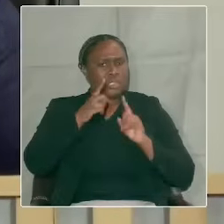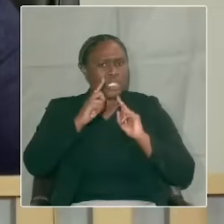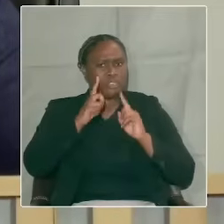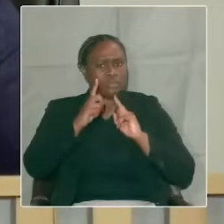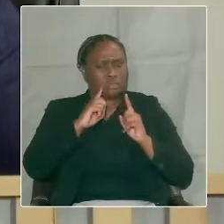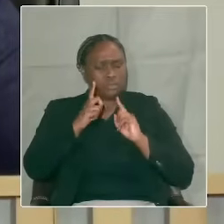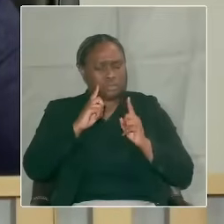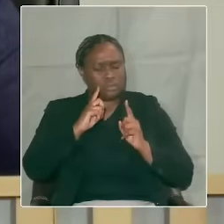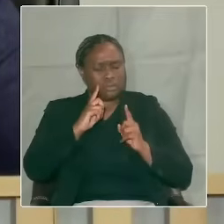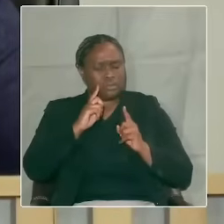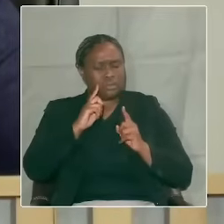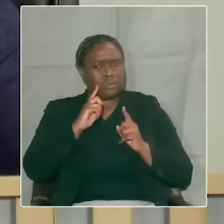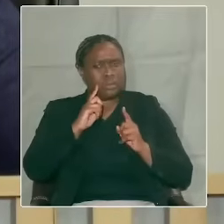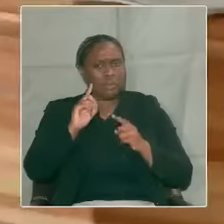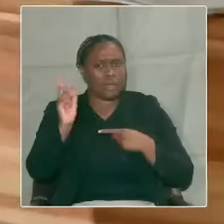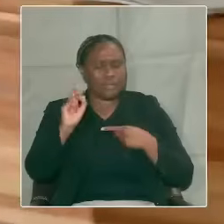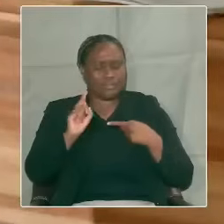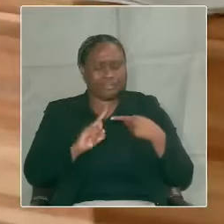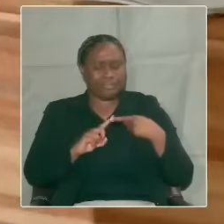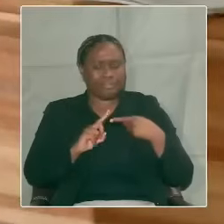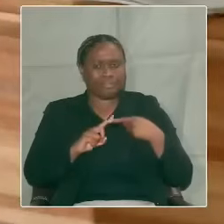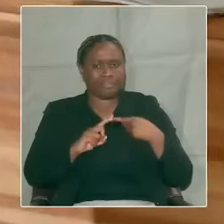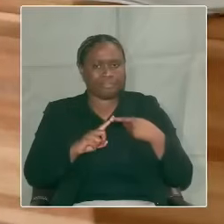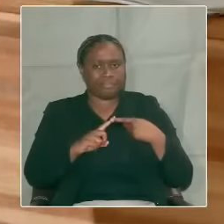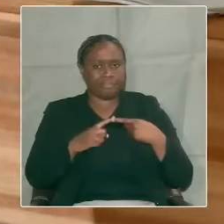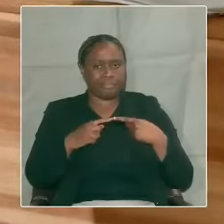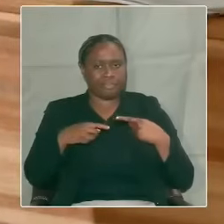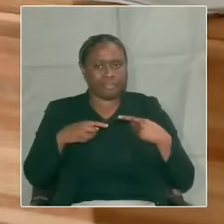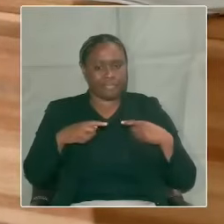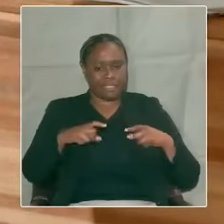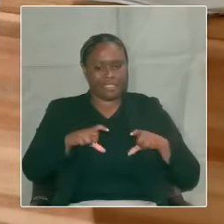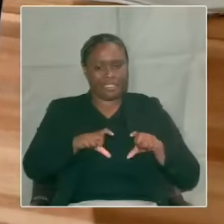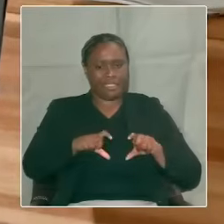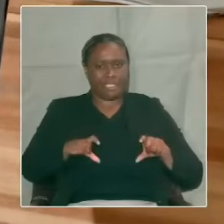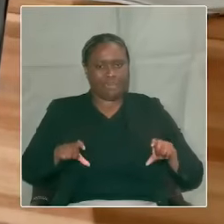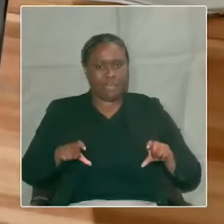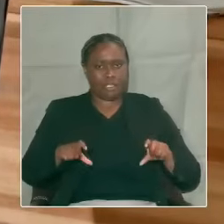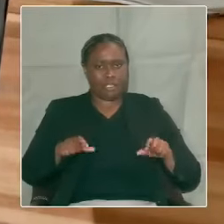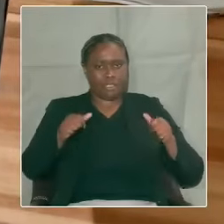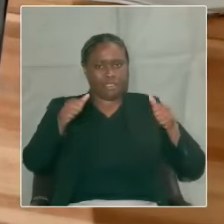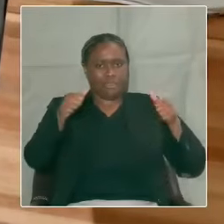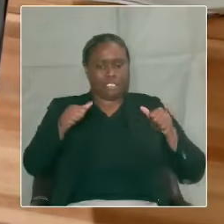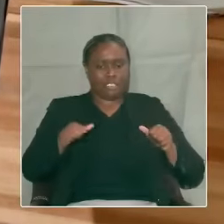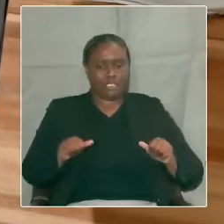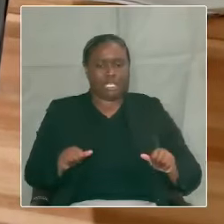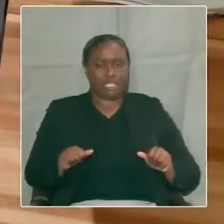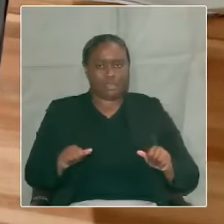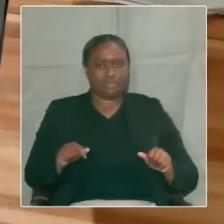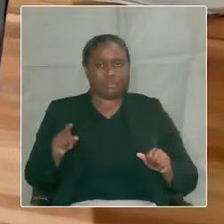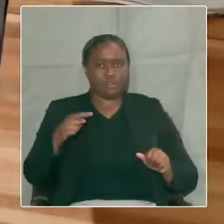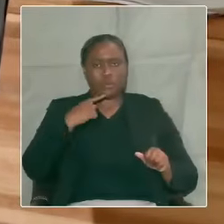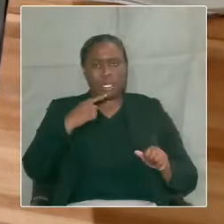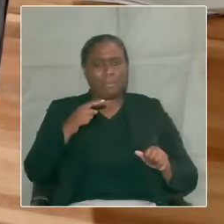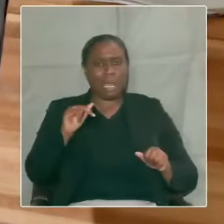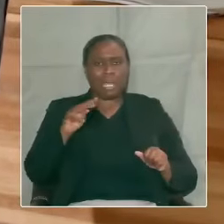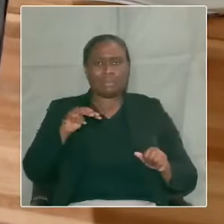the contents of that paragraph is the second part, where you say, as far as I'm aware, there were no further IMC meetings after the